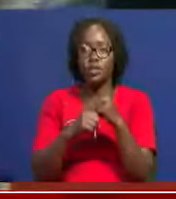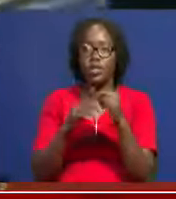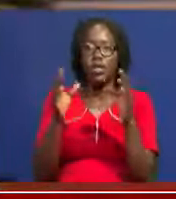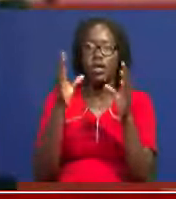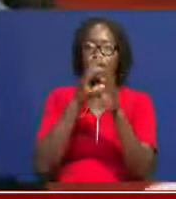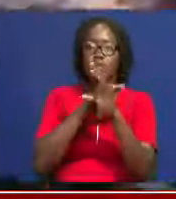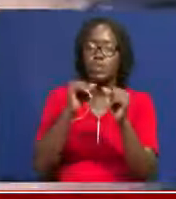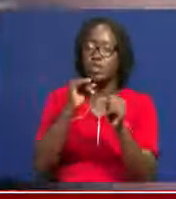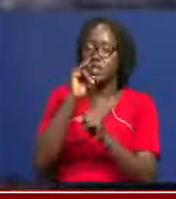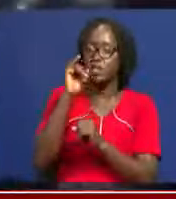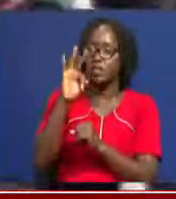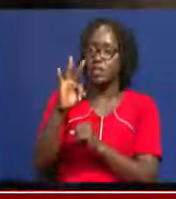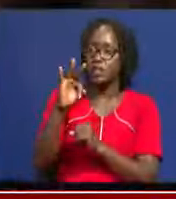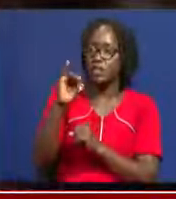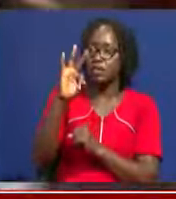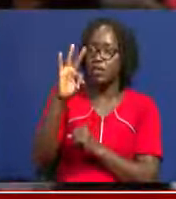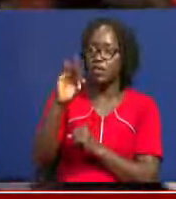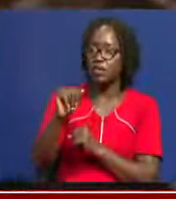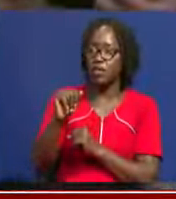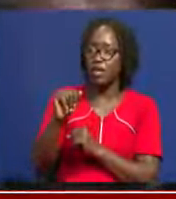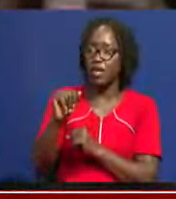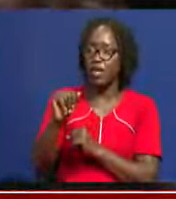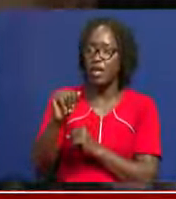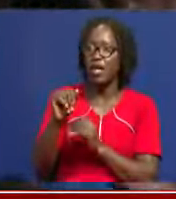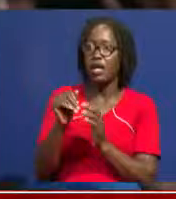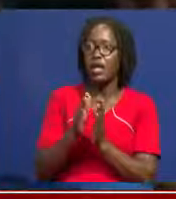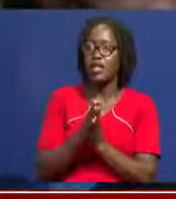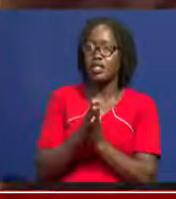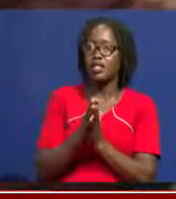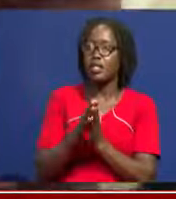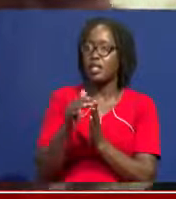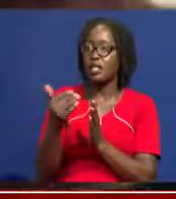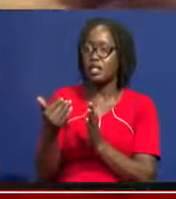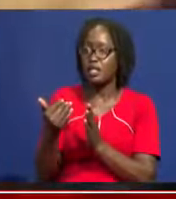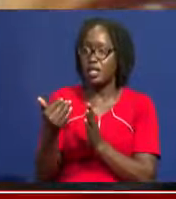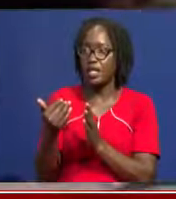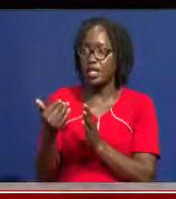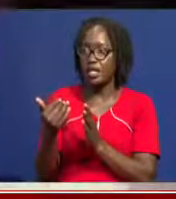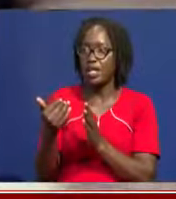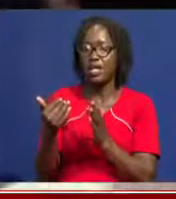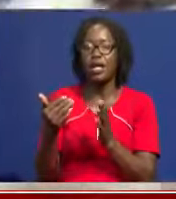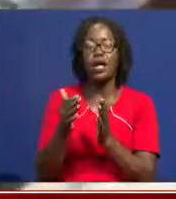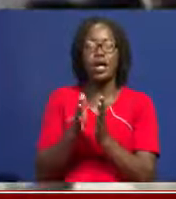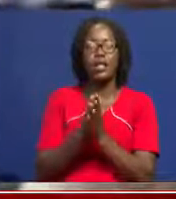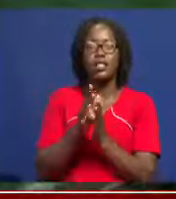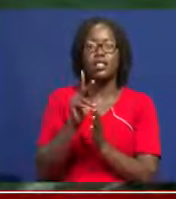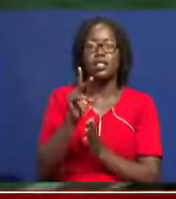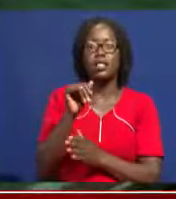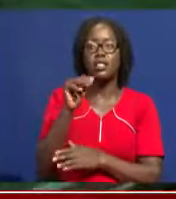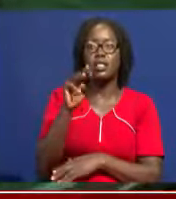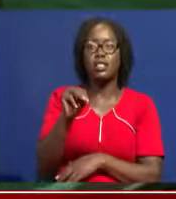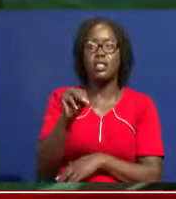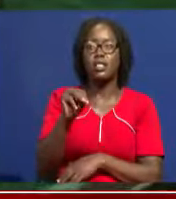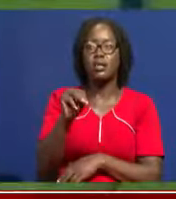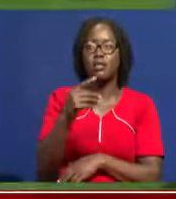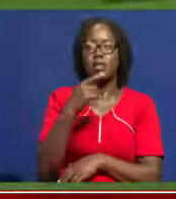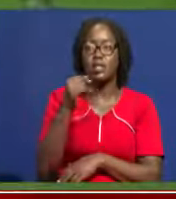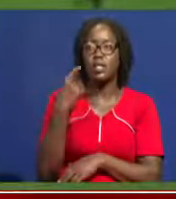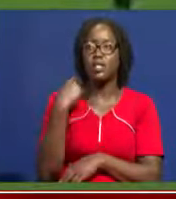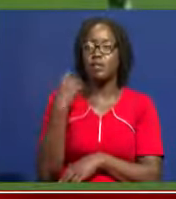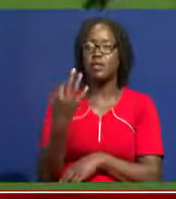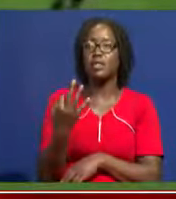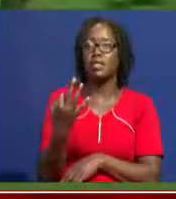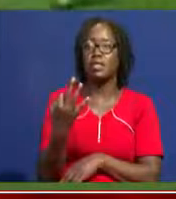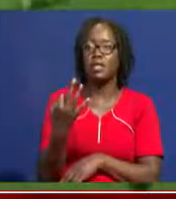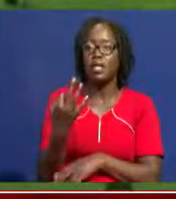Gianni Infantino, alongside comedian and actor Kevin Hart, rapper Drake and celebrity Kim Kardashian, revealed that the third-place playoff